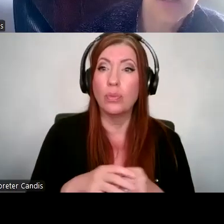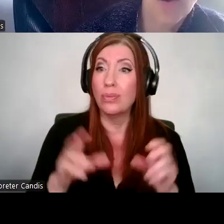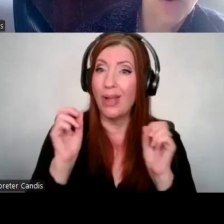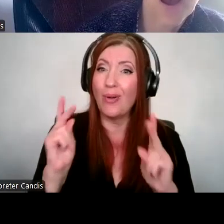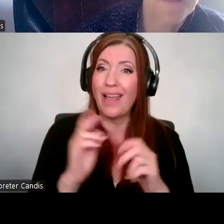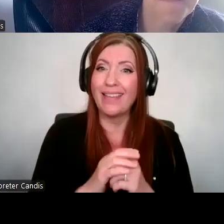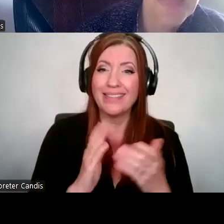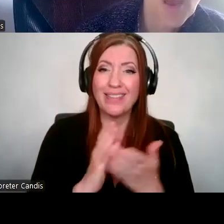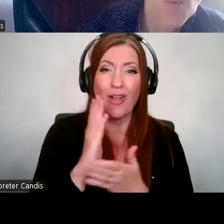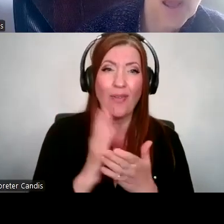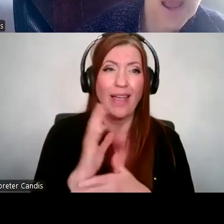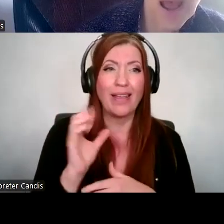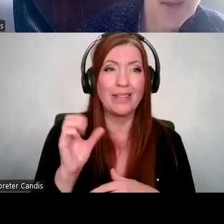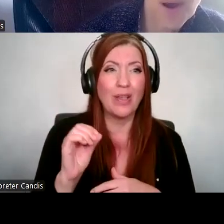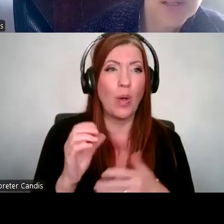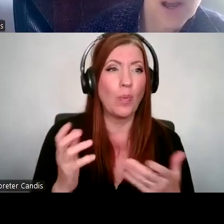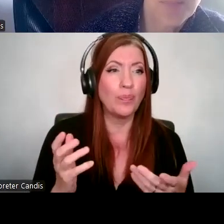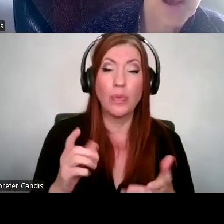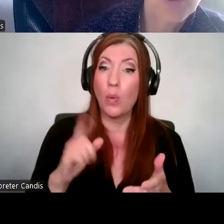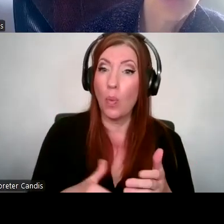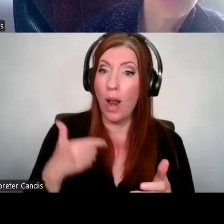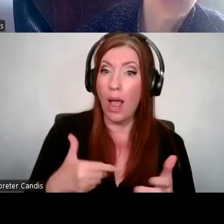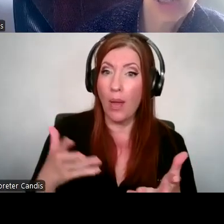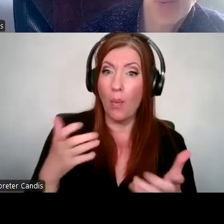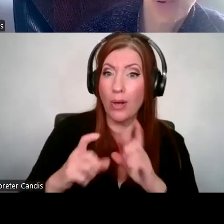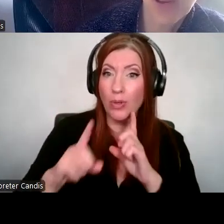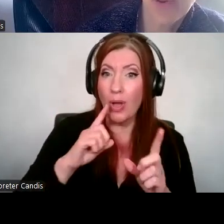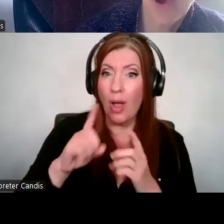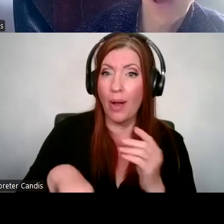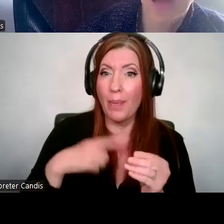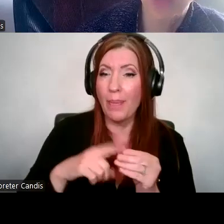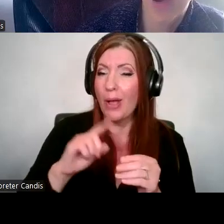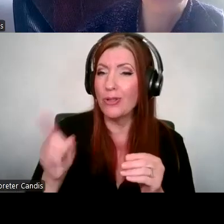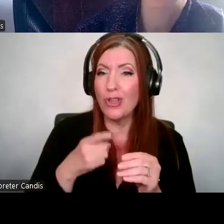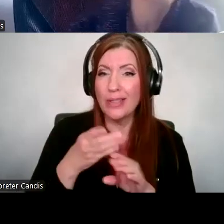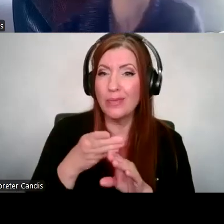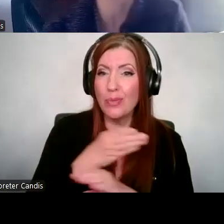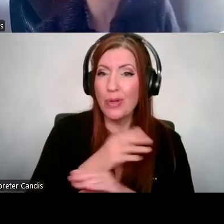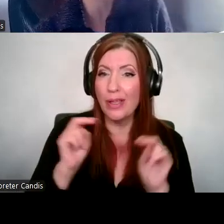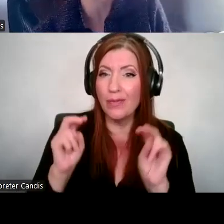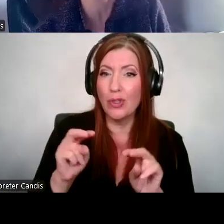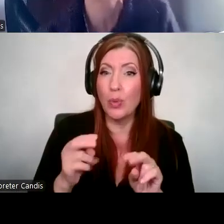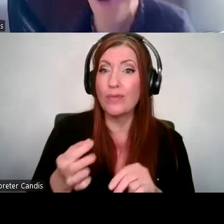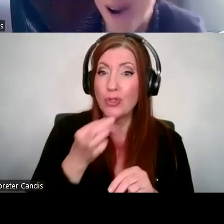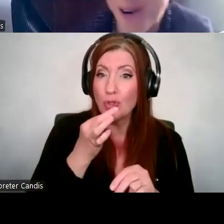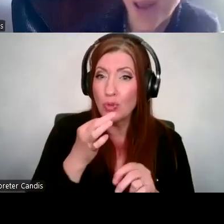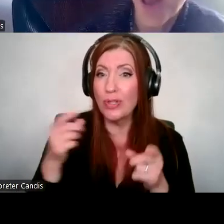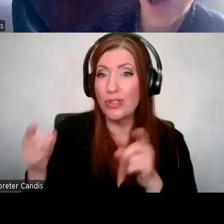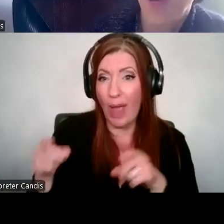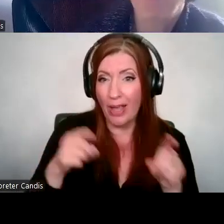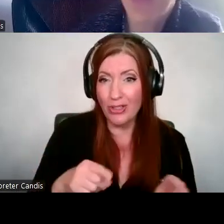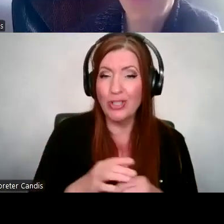right. So what I want to talk about is just a preview of coming attractions. We have